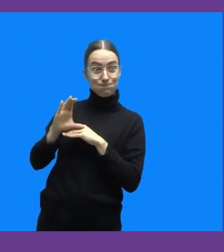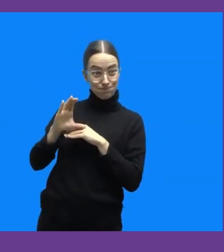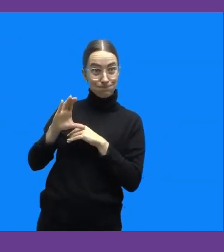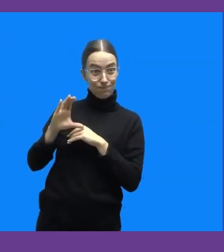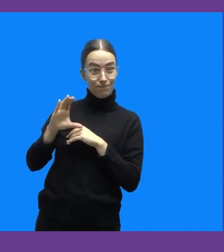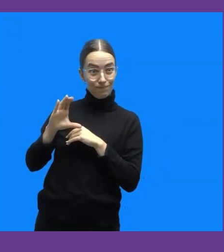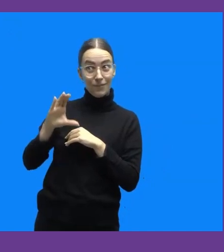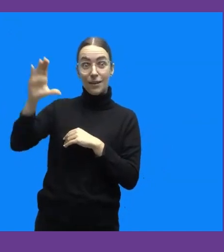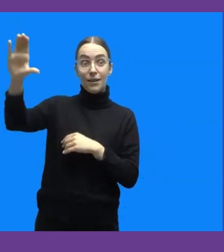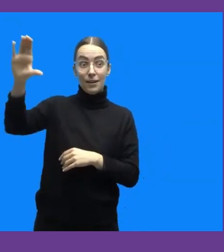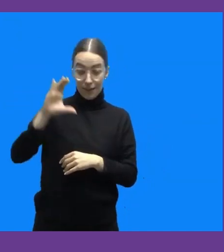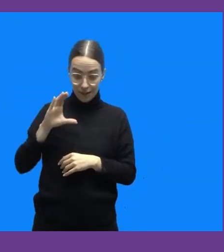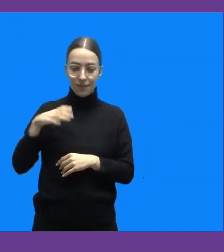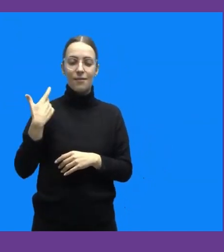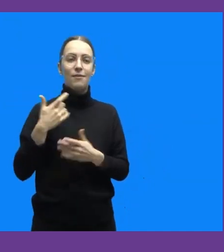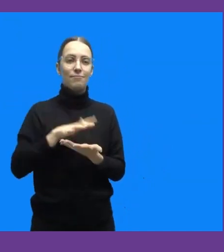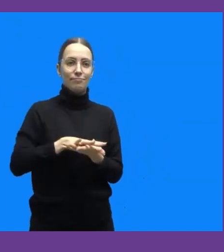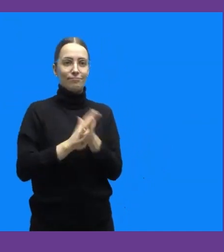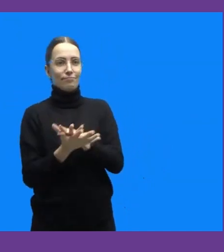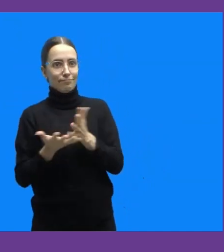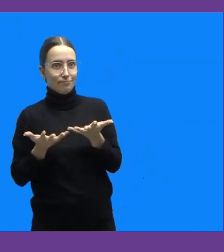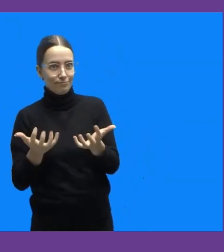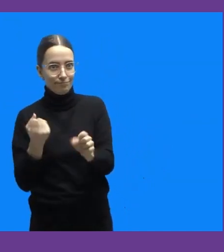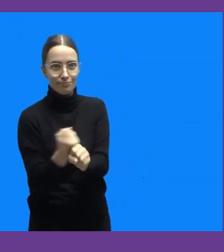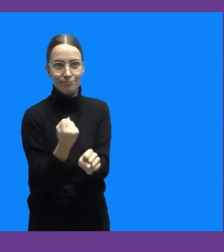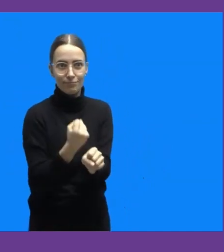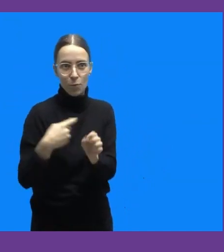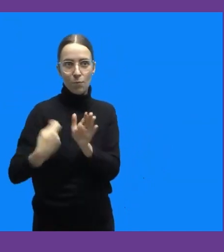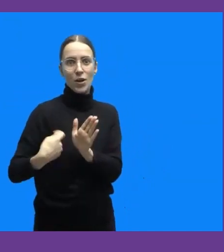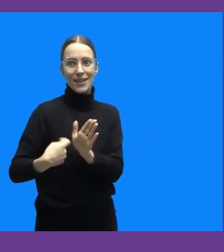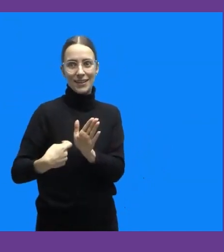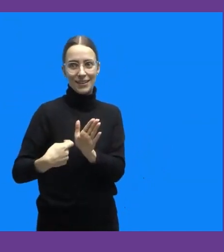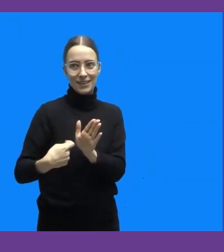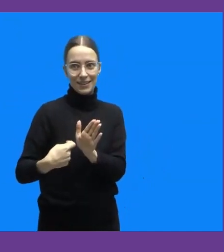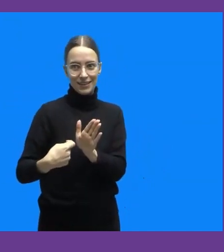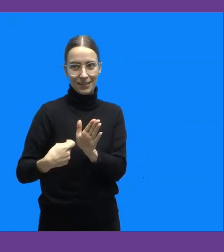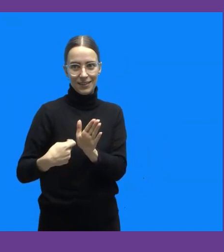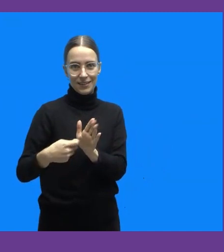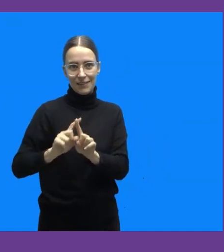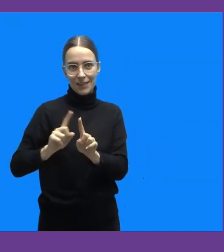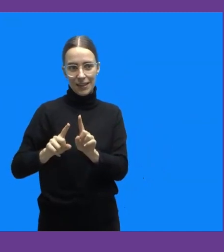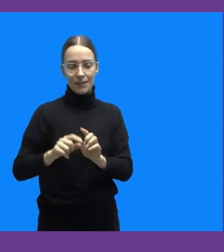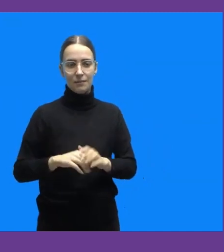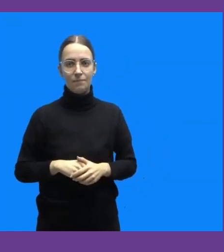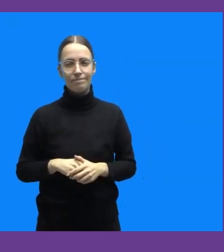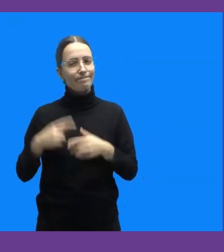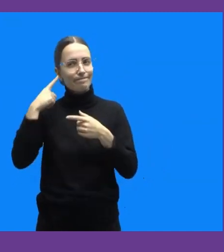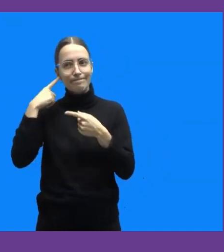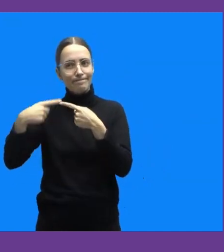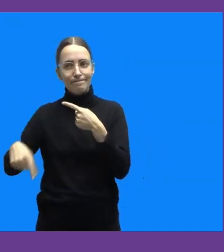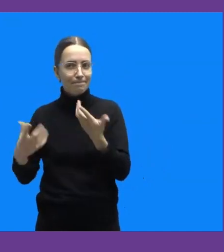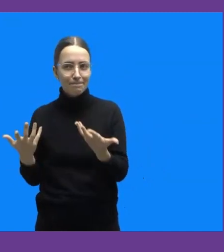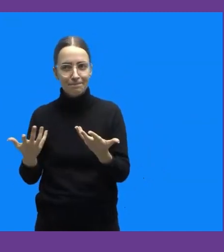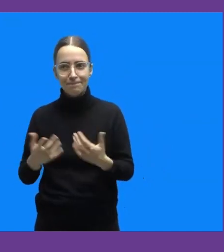intellectual disabilities. So students with intellectual disabilities coming into third level in Ireland is still very, very new. This programme